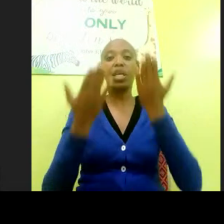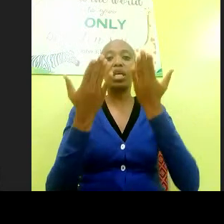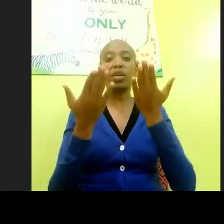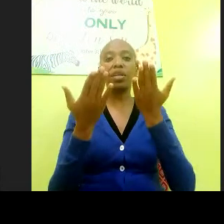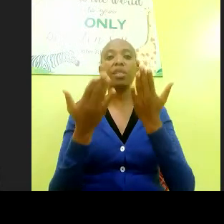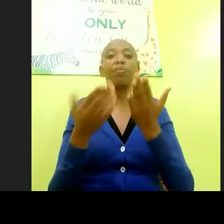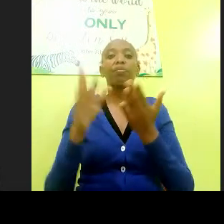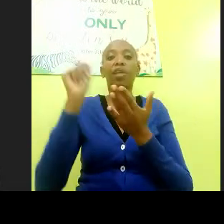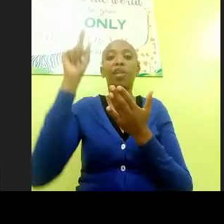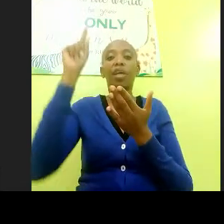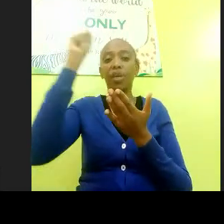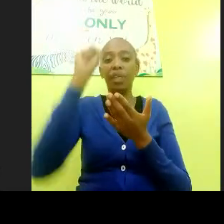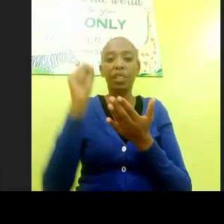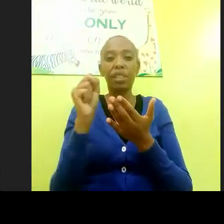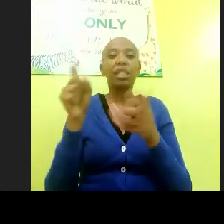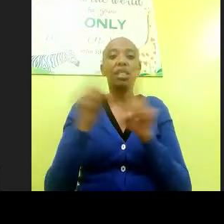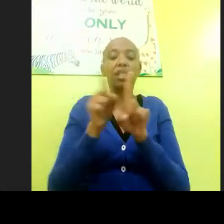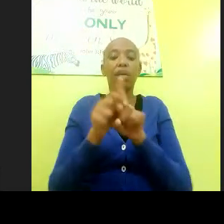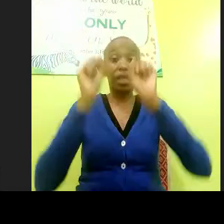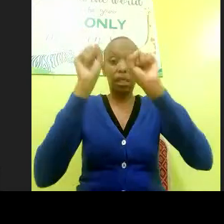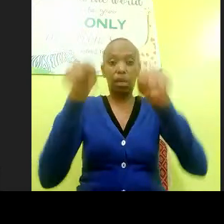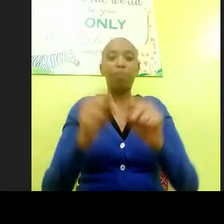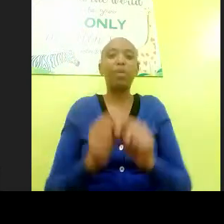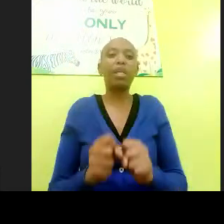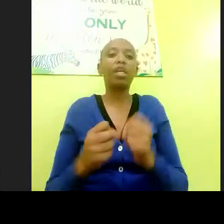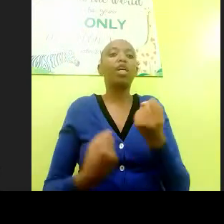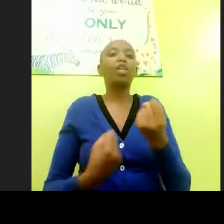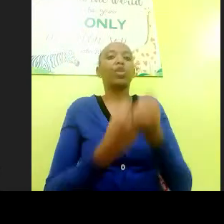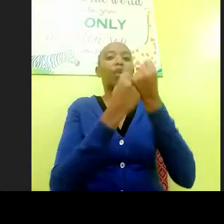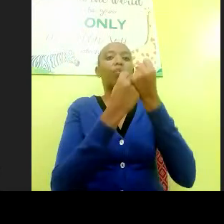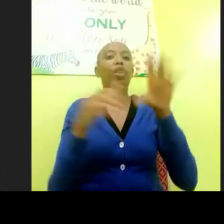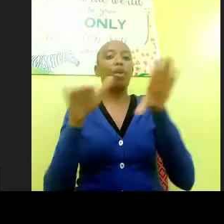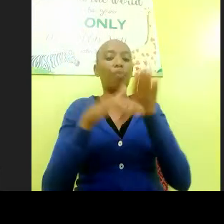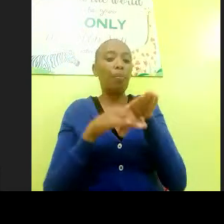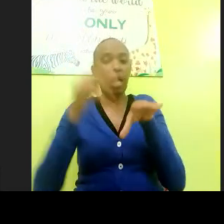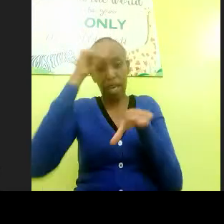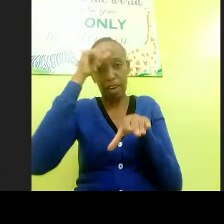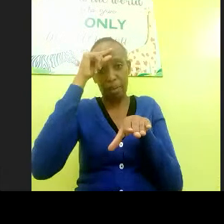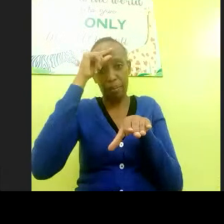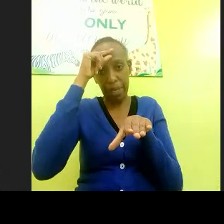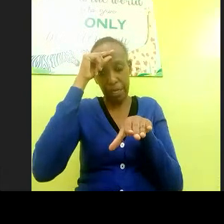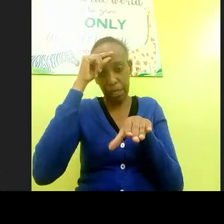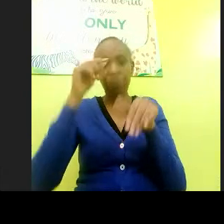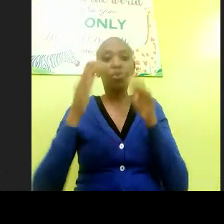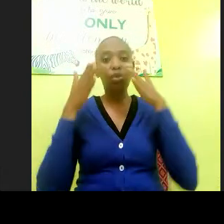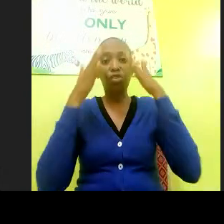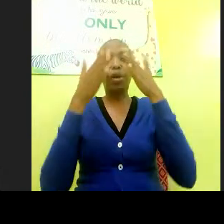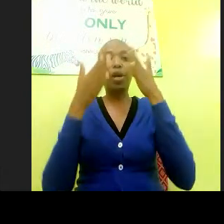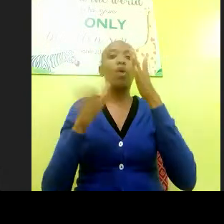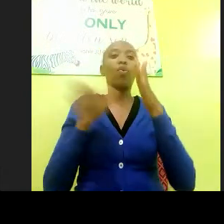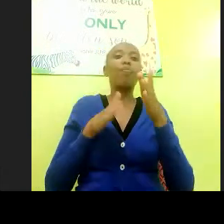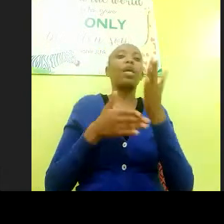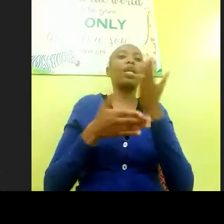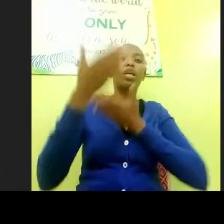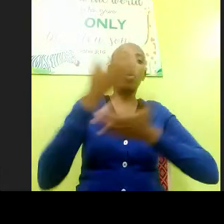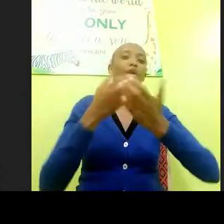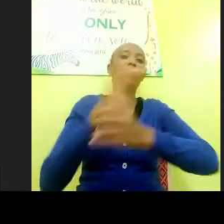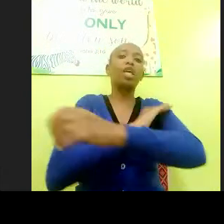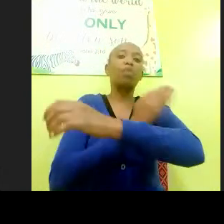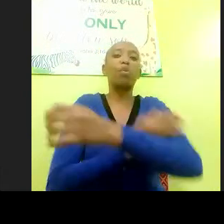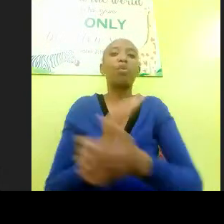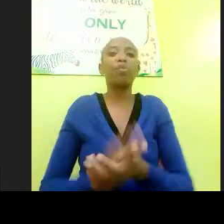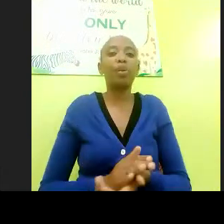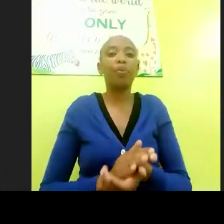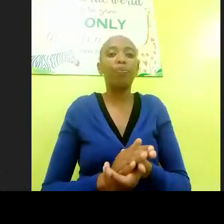and CSOs' capabilities to support their member states towards women's economic empowerment. The